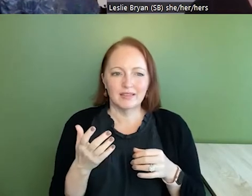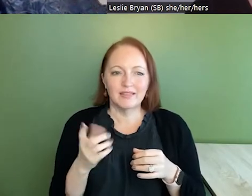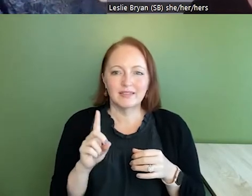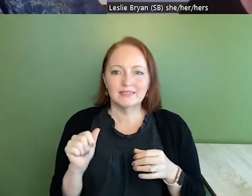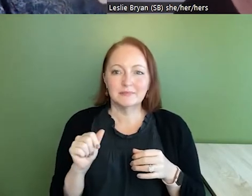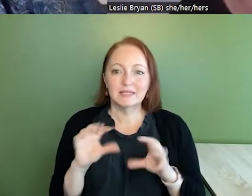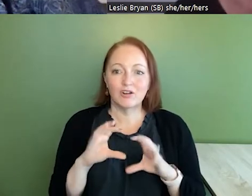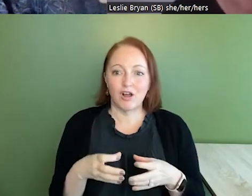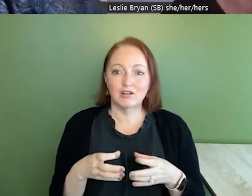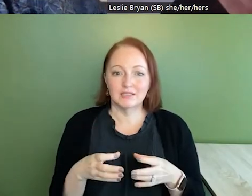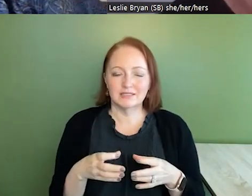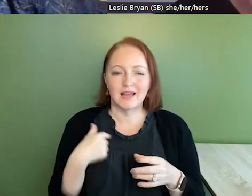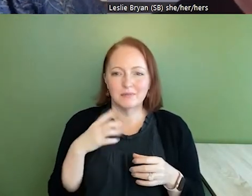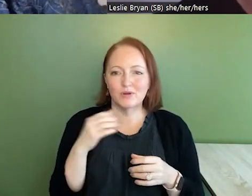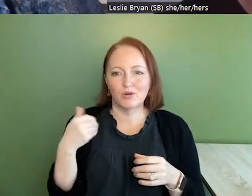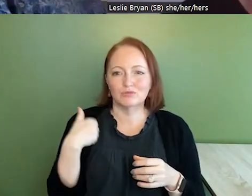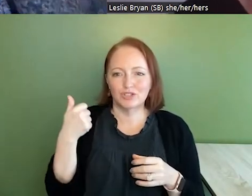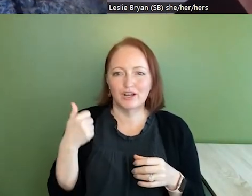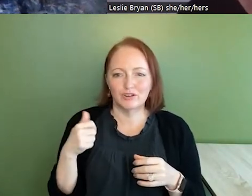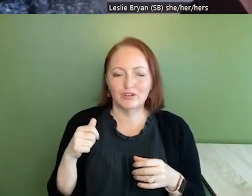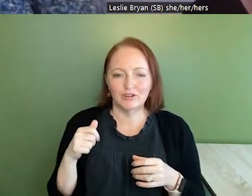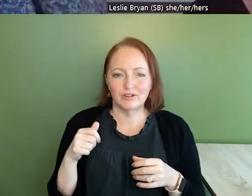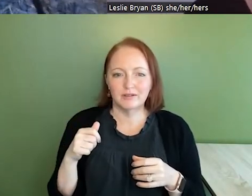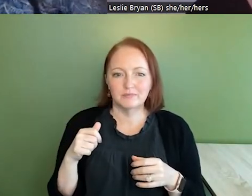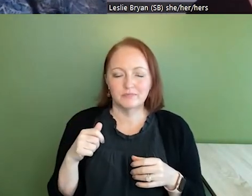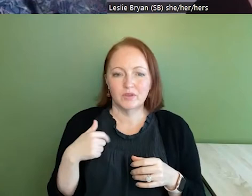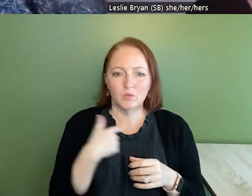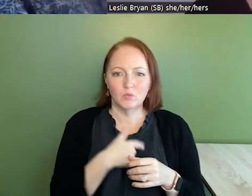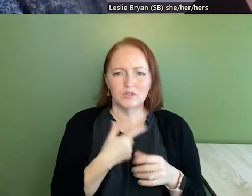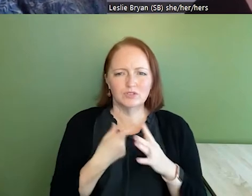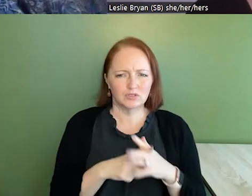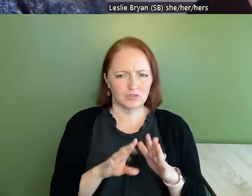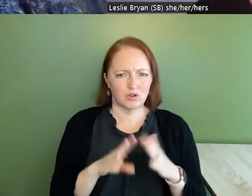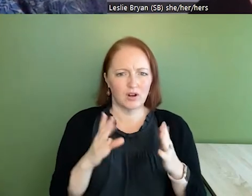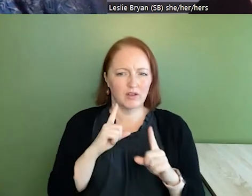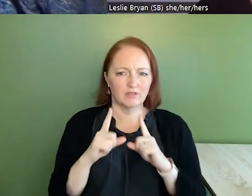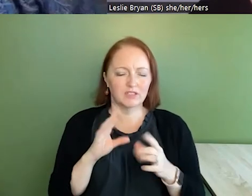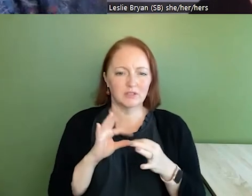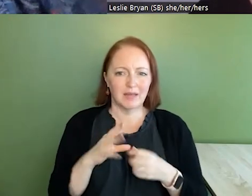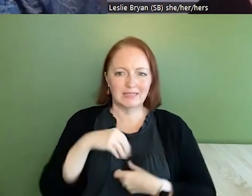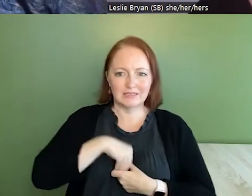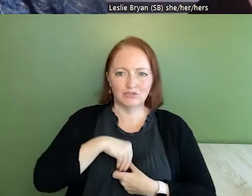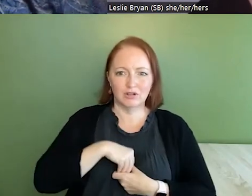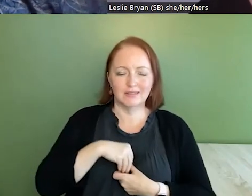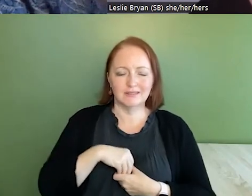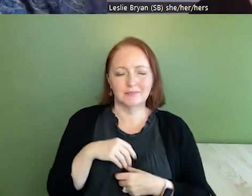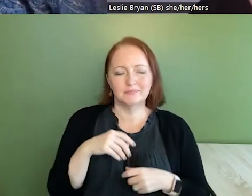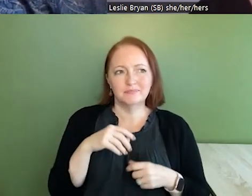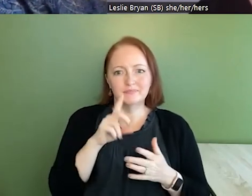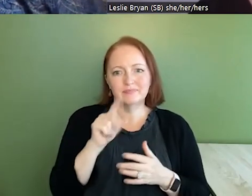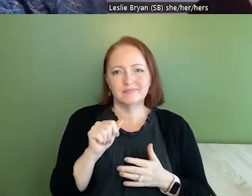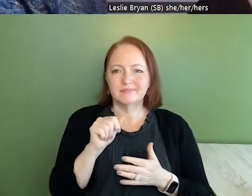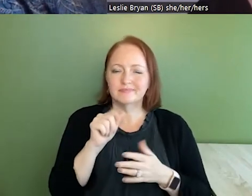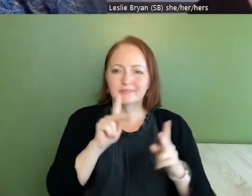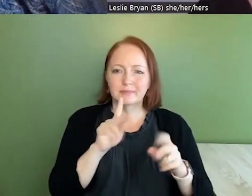Disability Caucus that I'm co-chair with, that we're starting the conversation about is this internalized ableism, right? Mm-hmm.